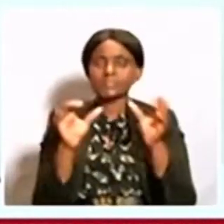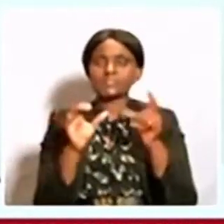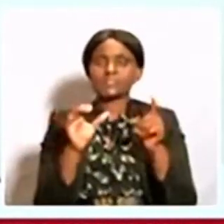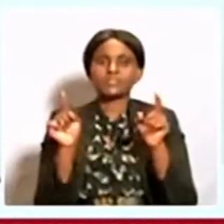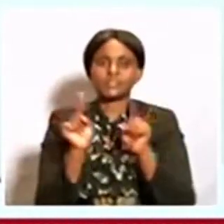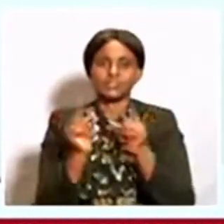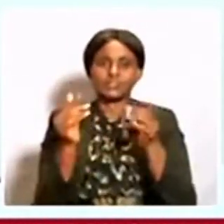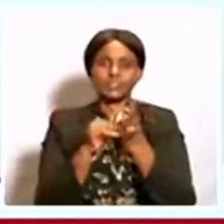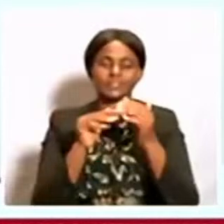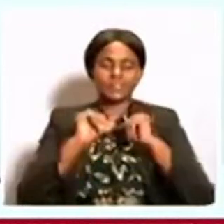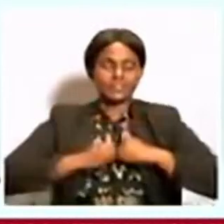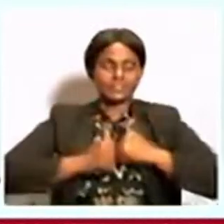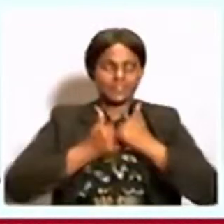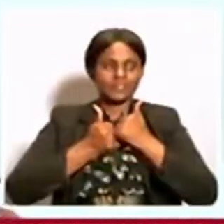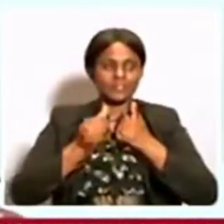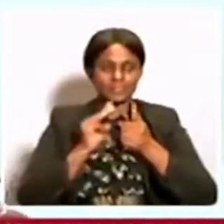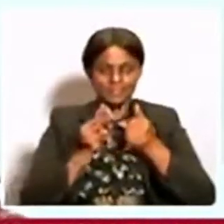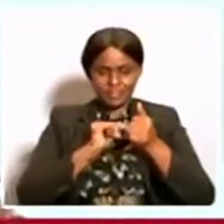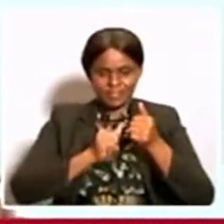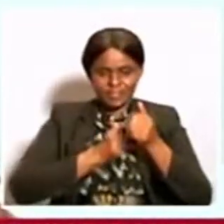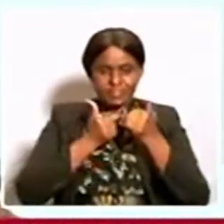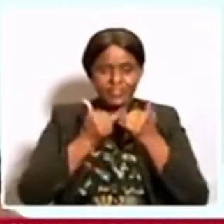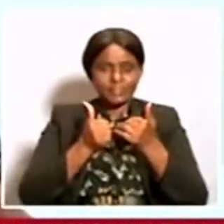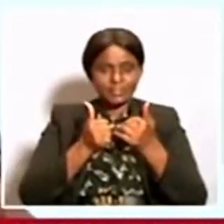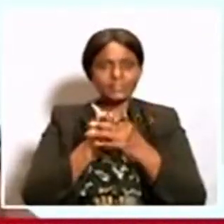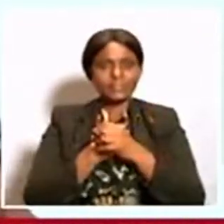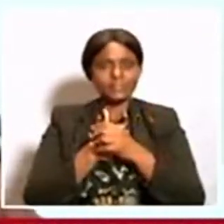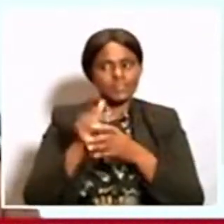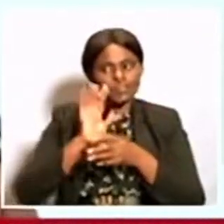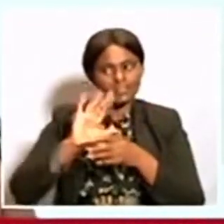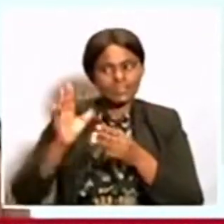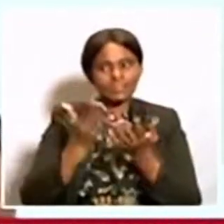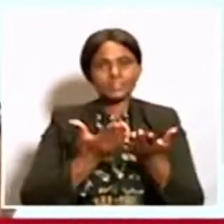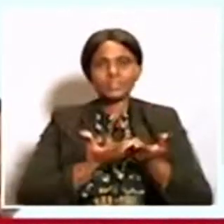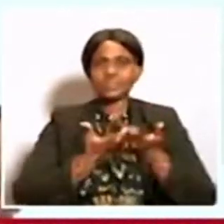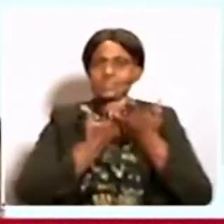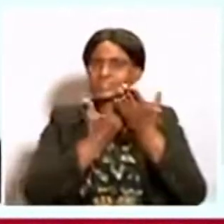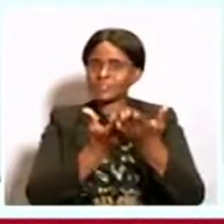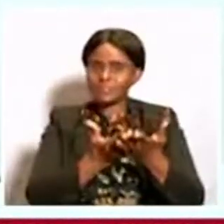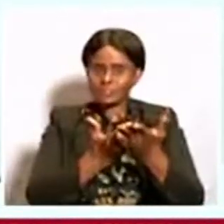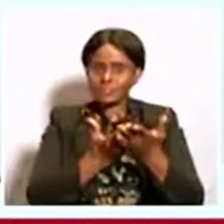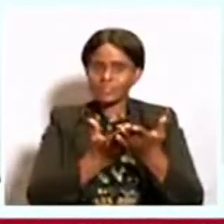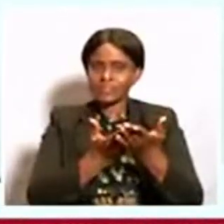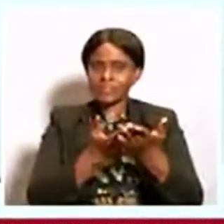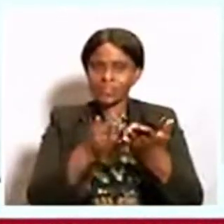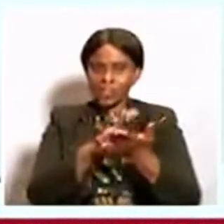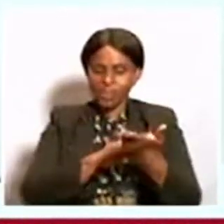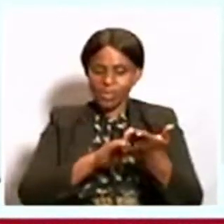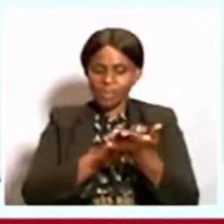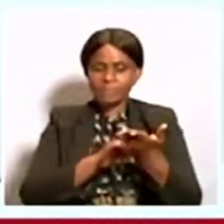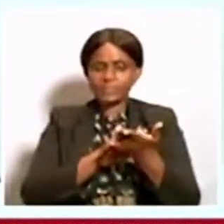and we take your submission based on